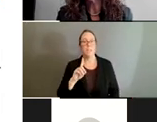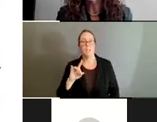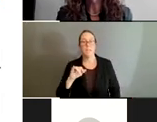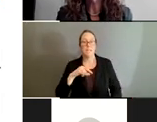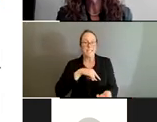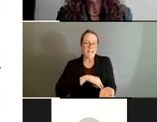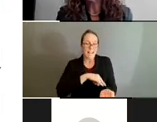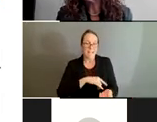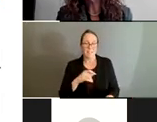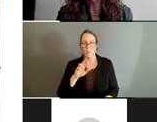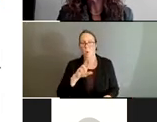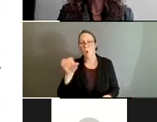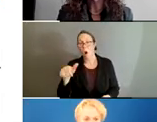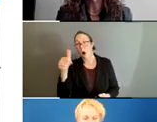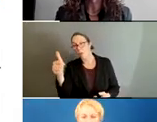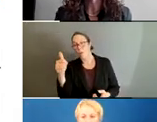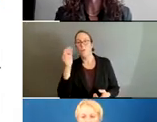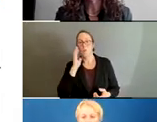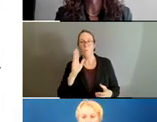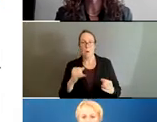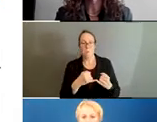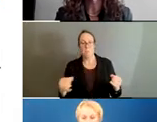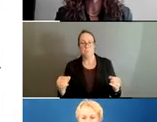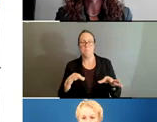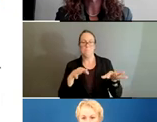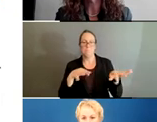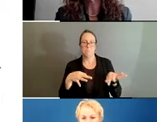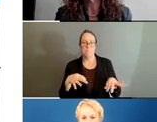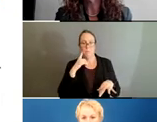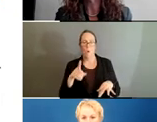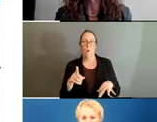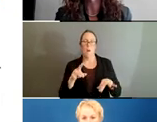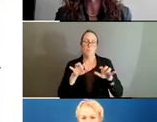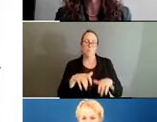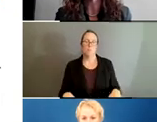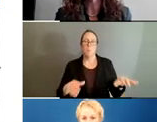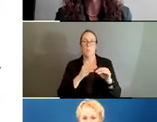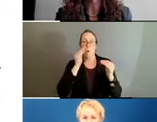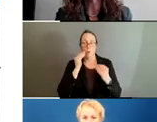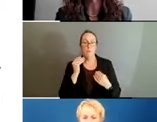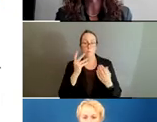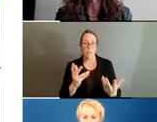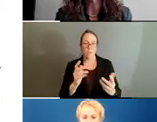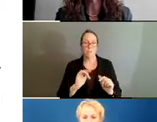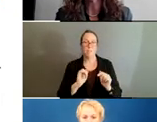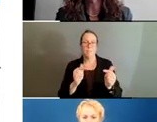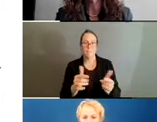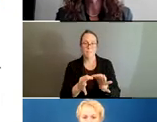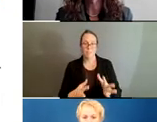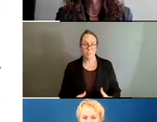again, if it's other, and then a box will be generated for them to ask more or be able to provide more information.